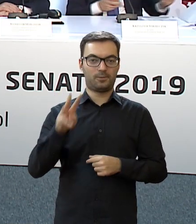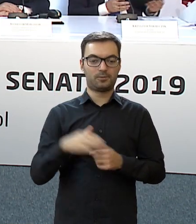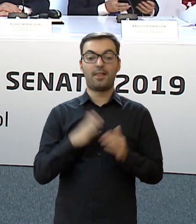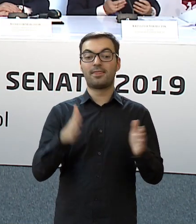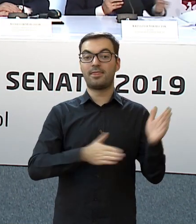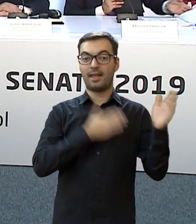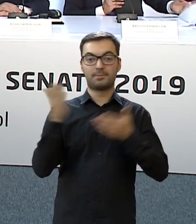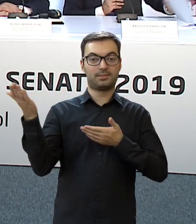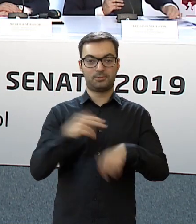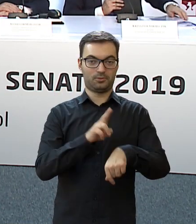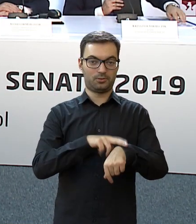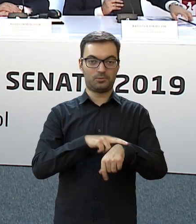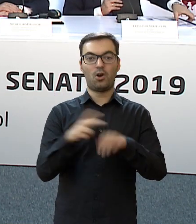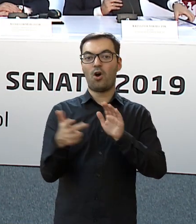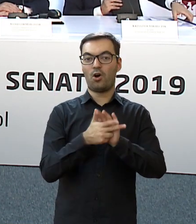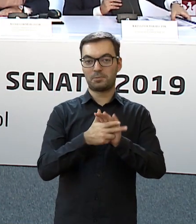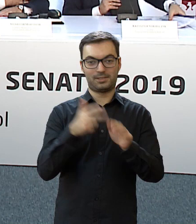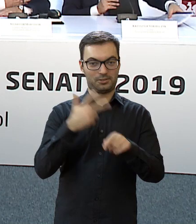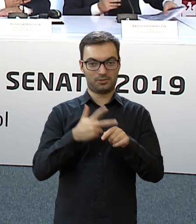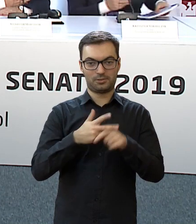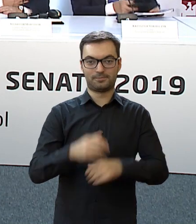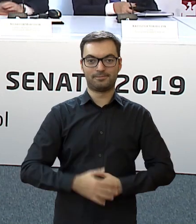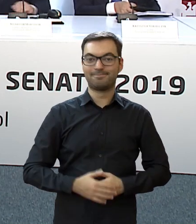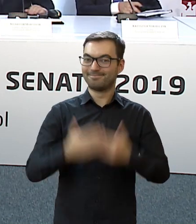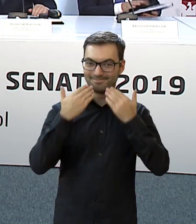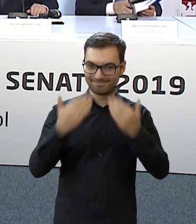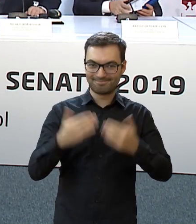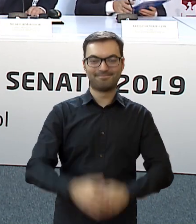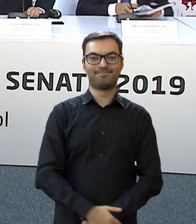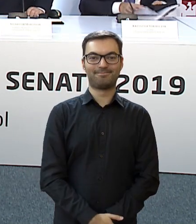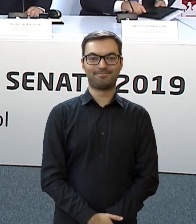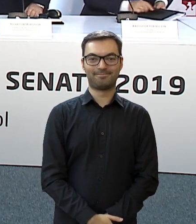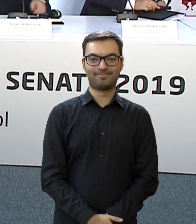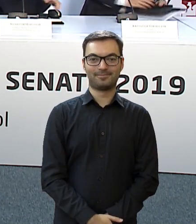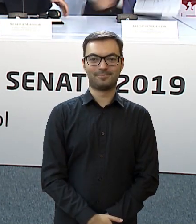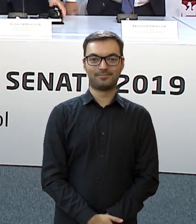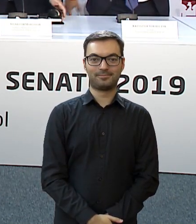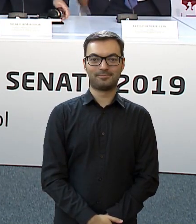to join us at the next conference at 6:30. Thank you.